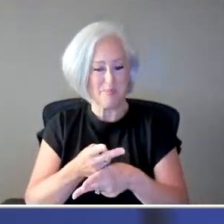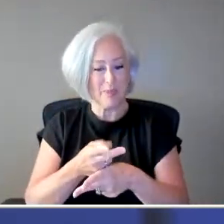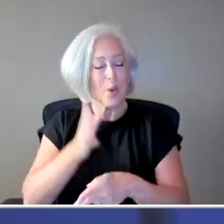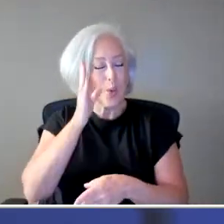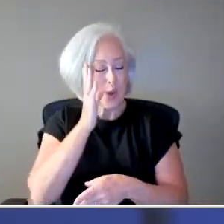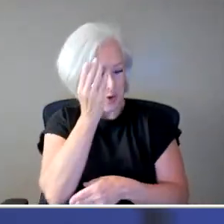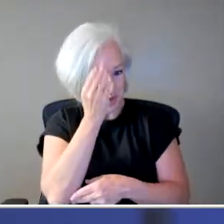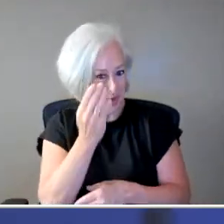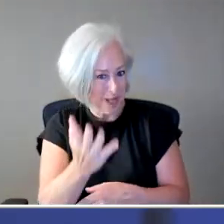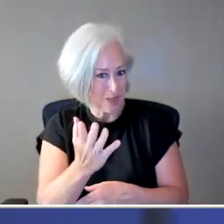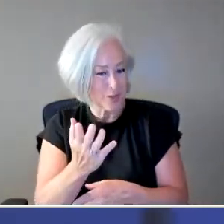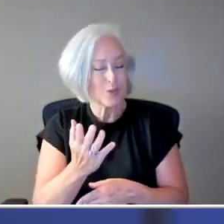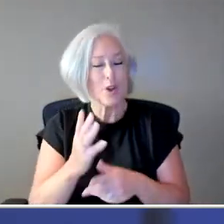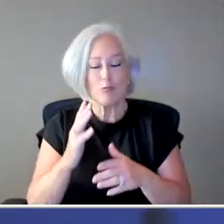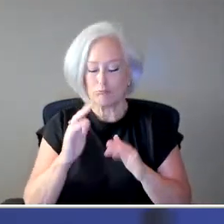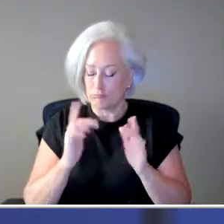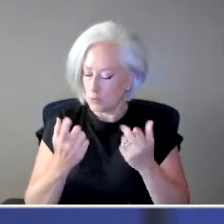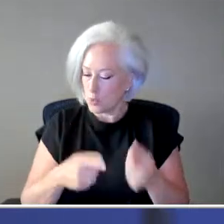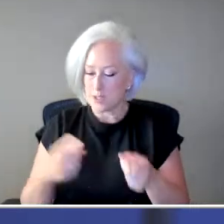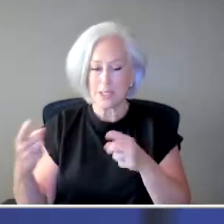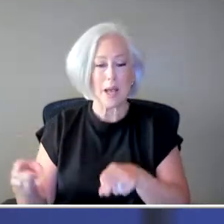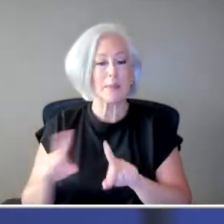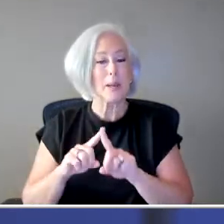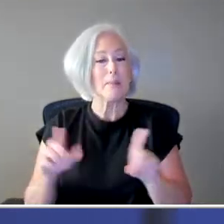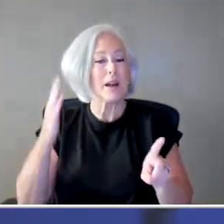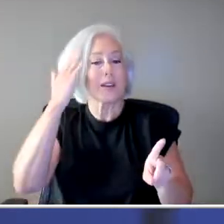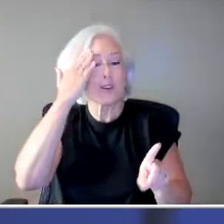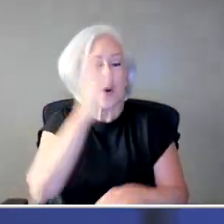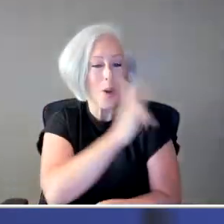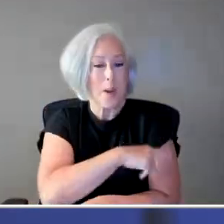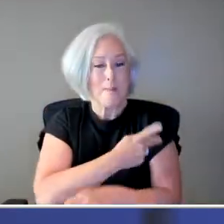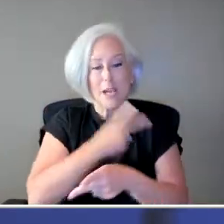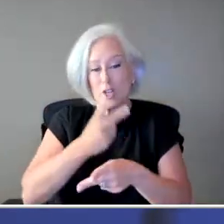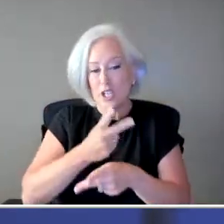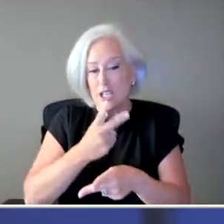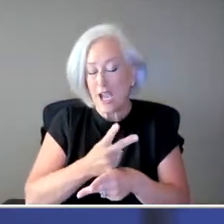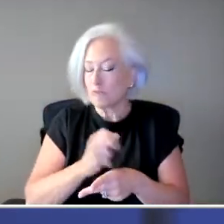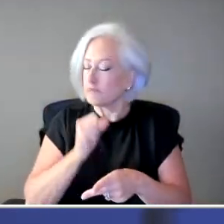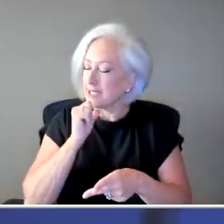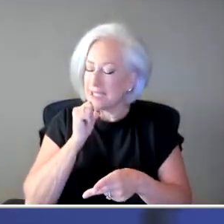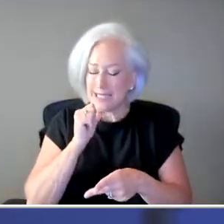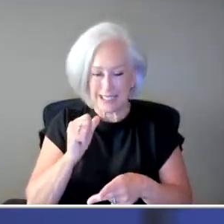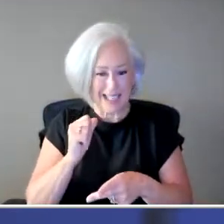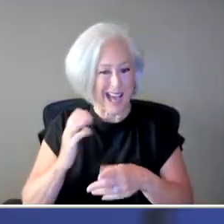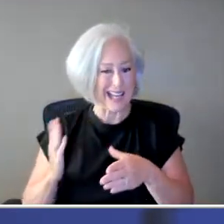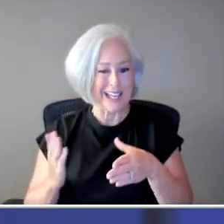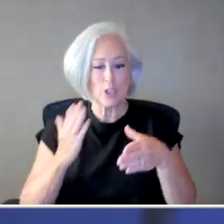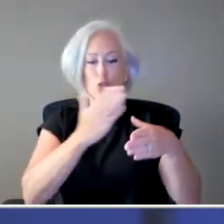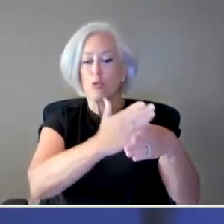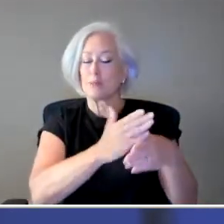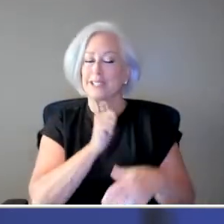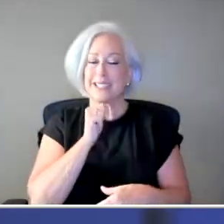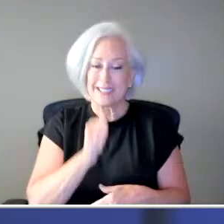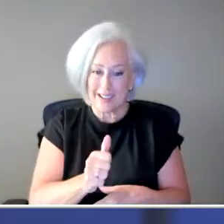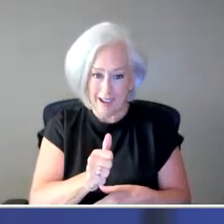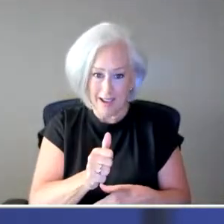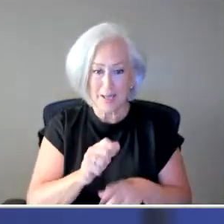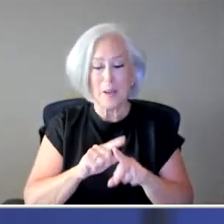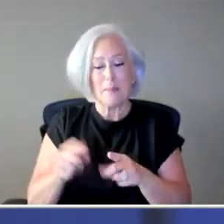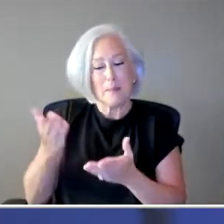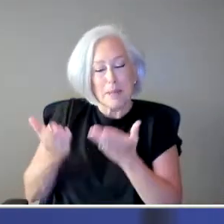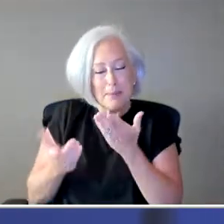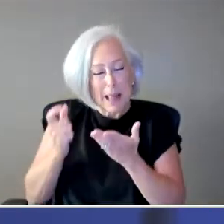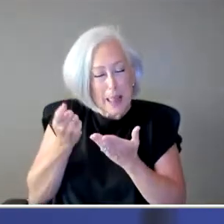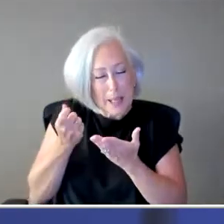but again, know that patient care is uninterrupted, but it may just be a bit slower in some patient areas. Well, back to our